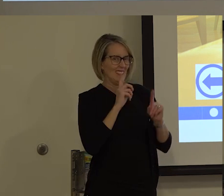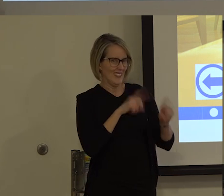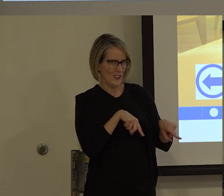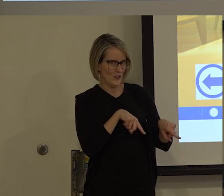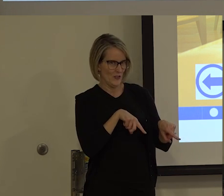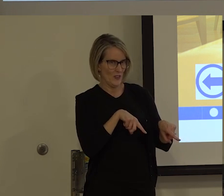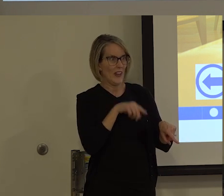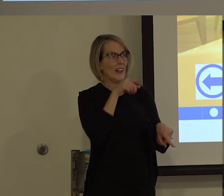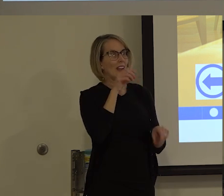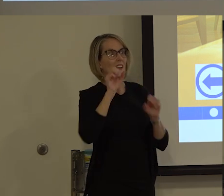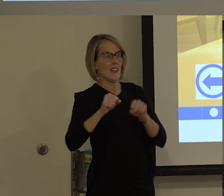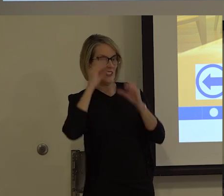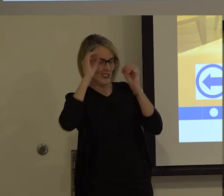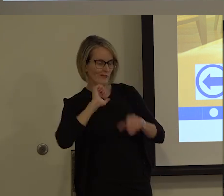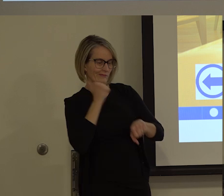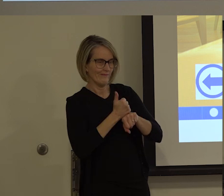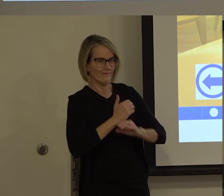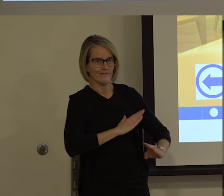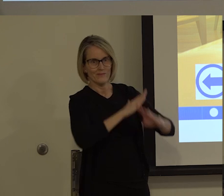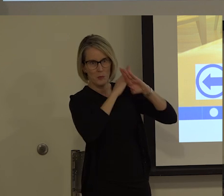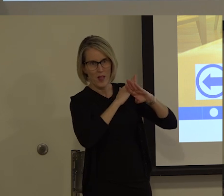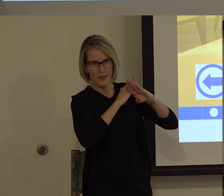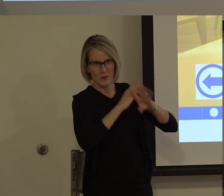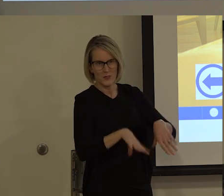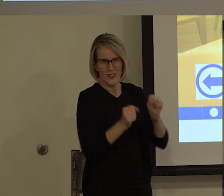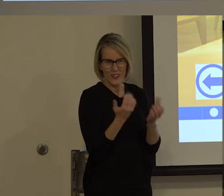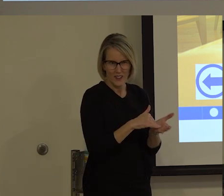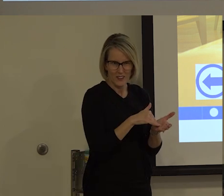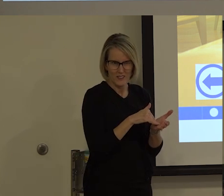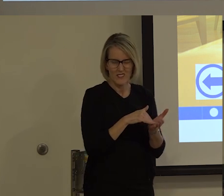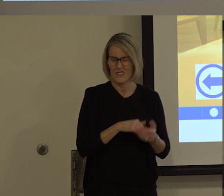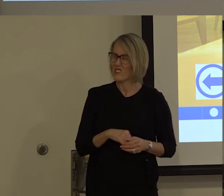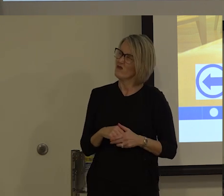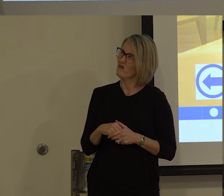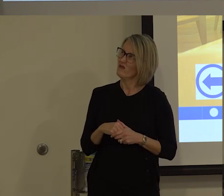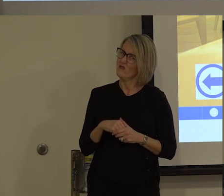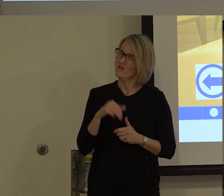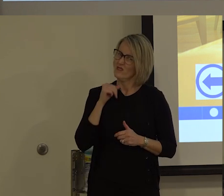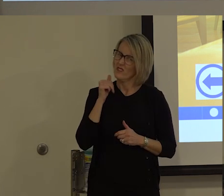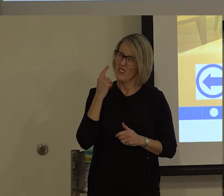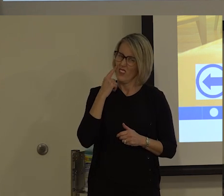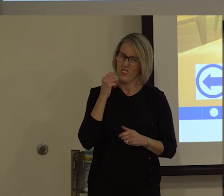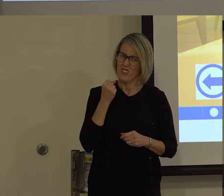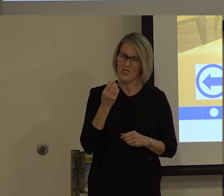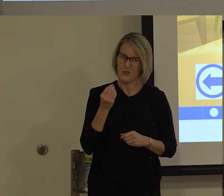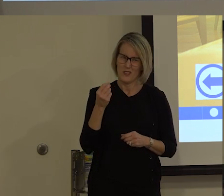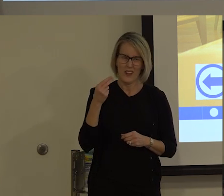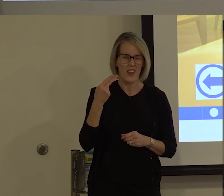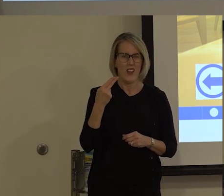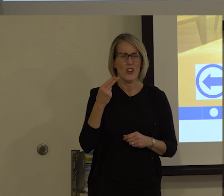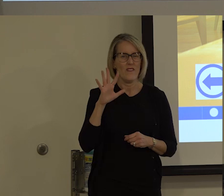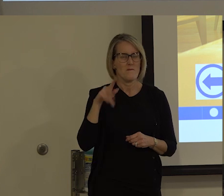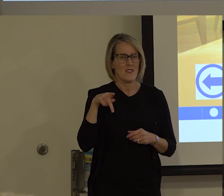that level of, I don't believe, because within H5P itself, it doesn't let you like specify